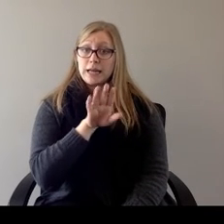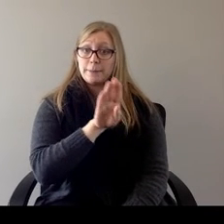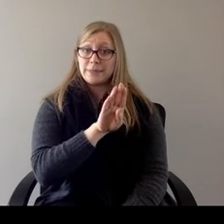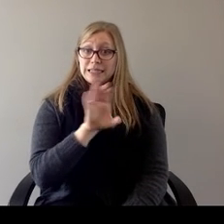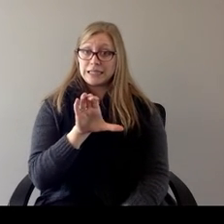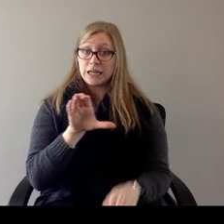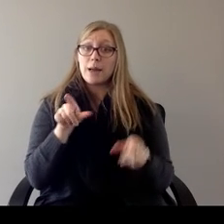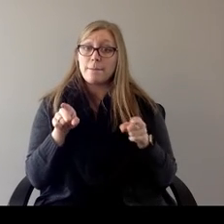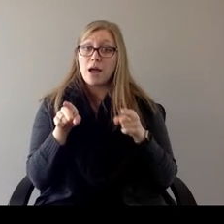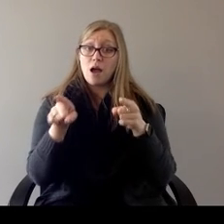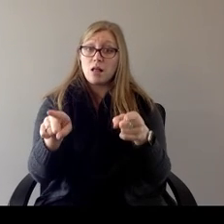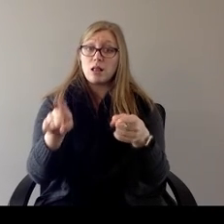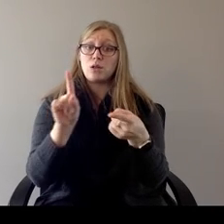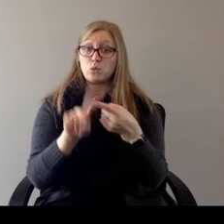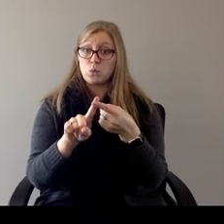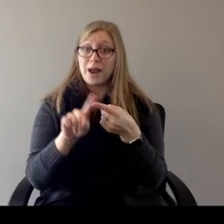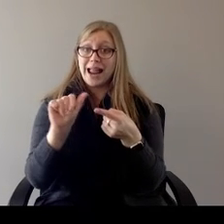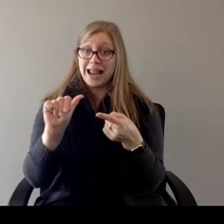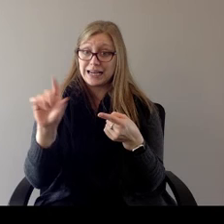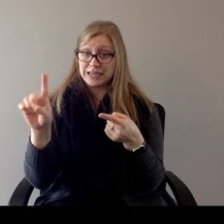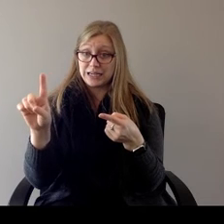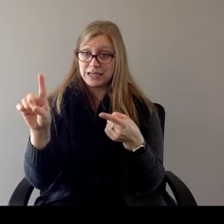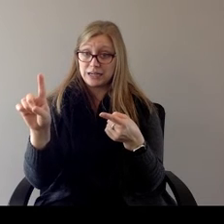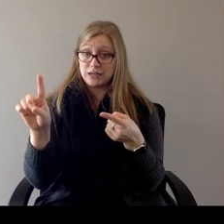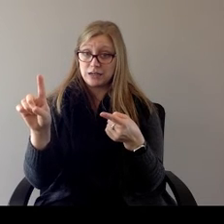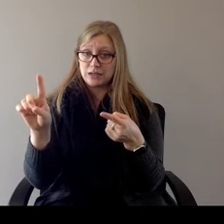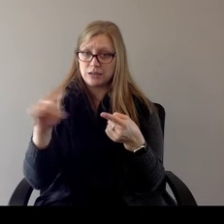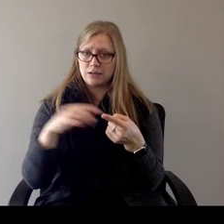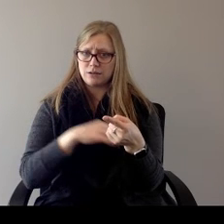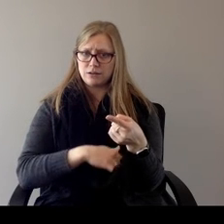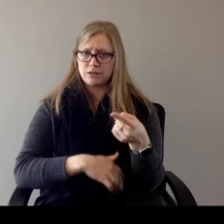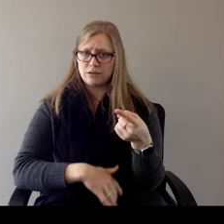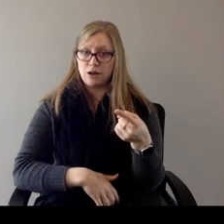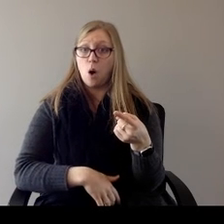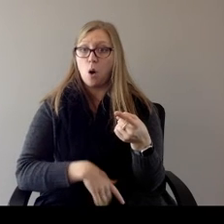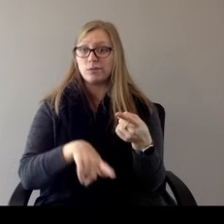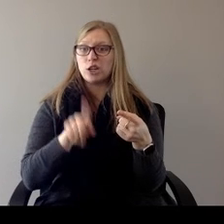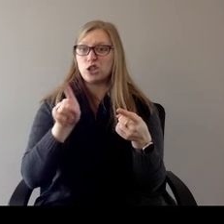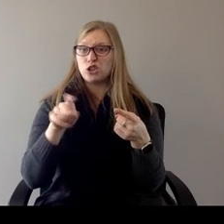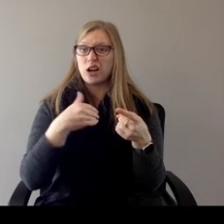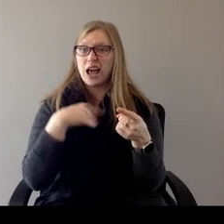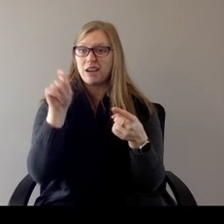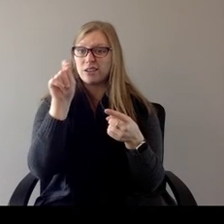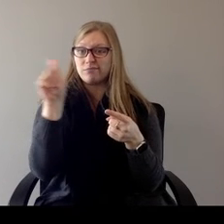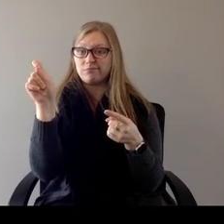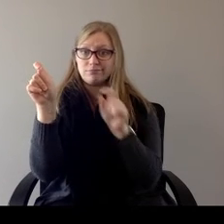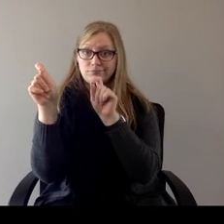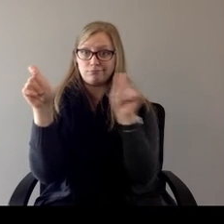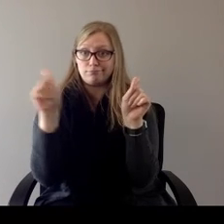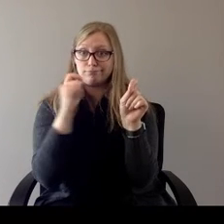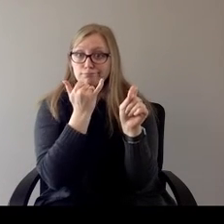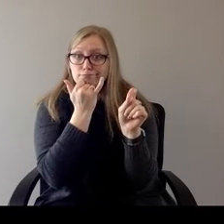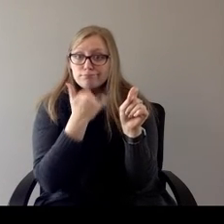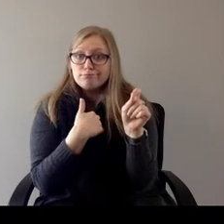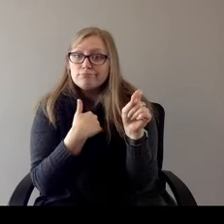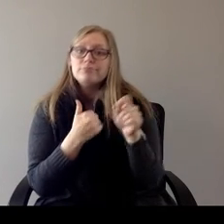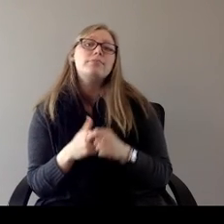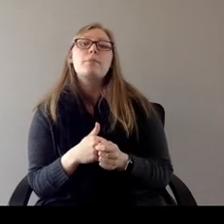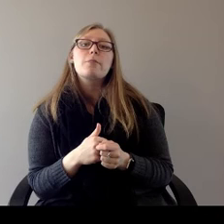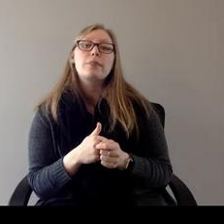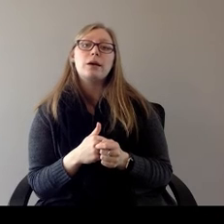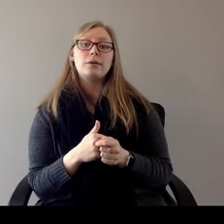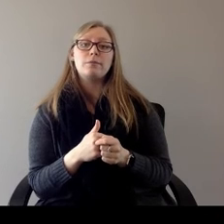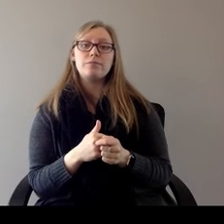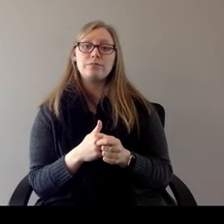parallel to AD. Actually, this should have the little lines over the top. And that is shown